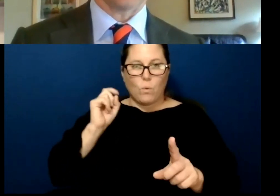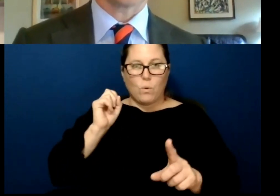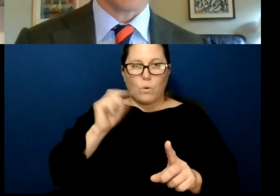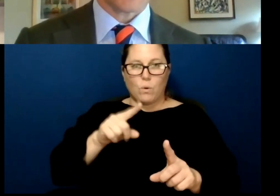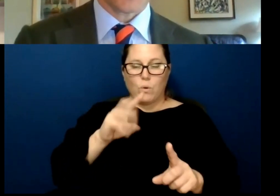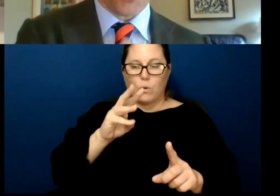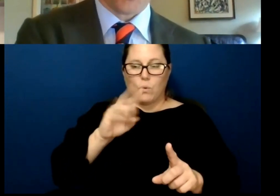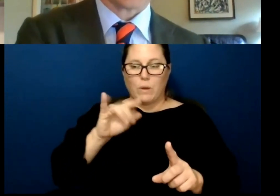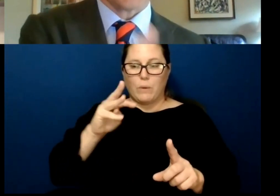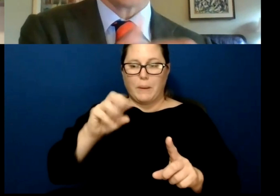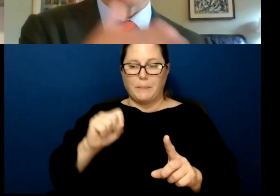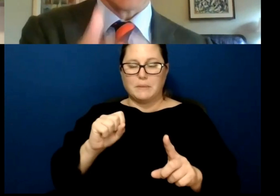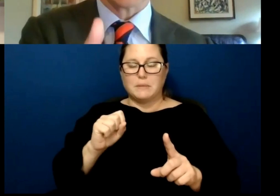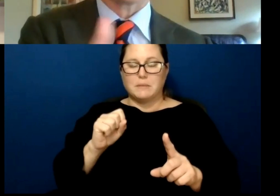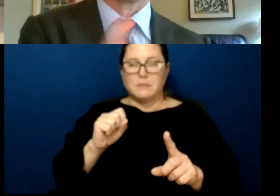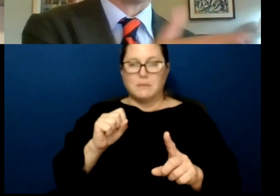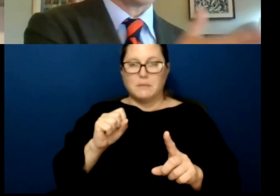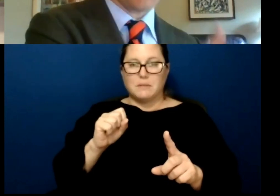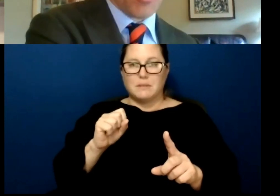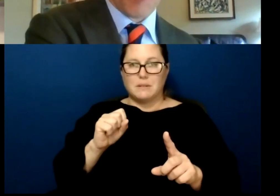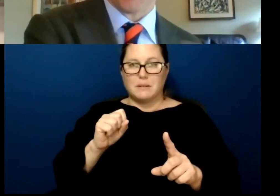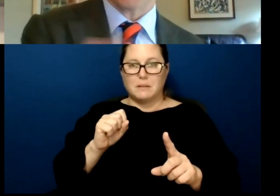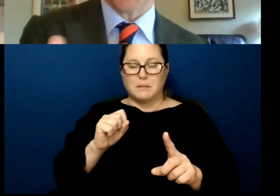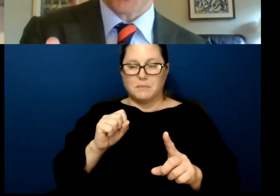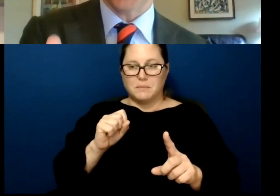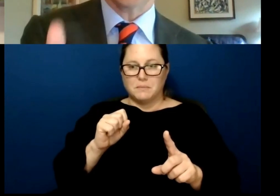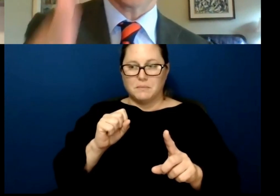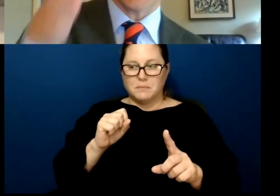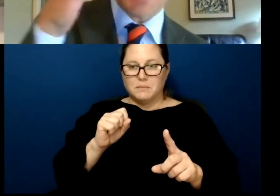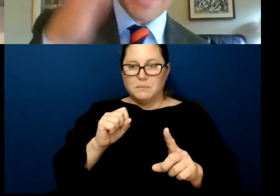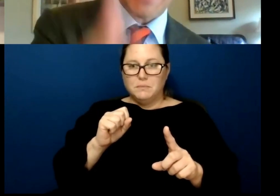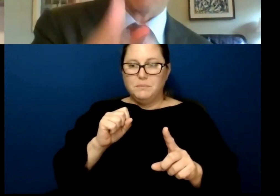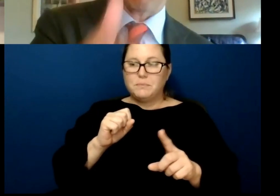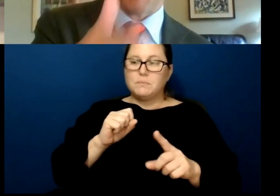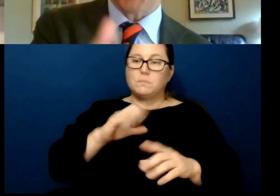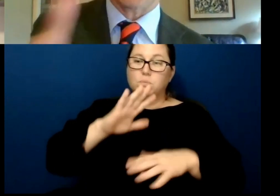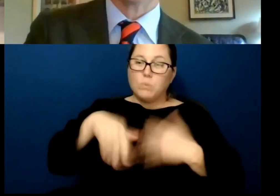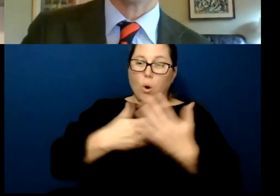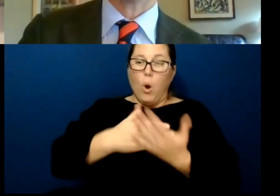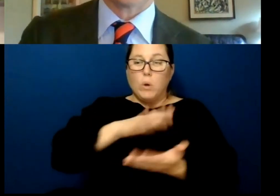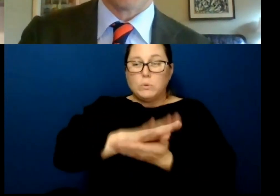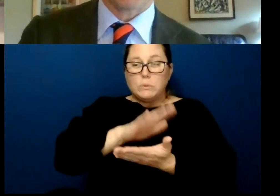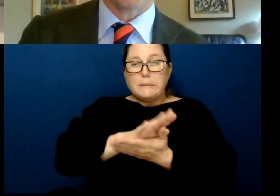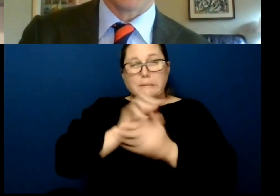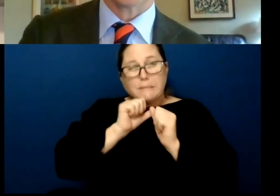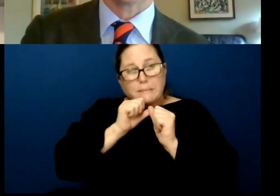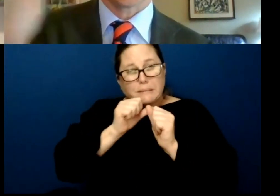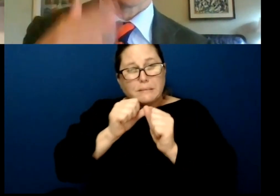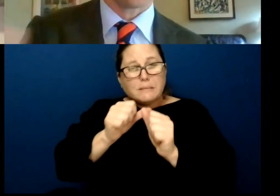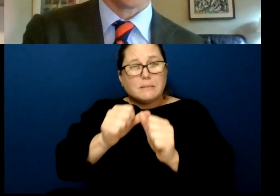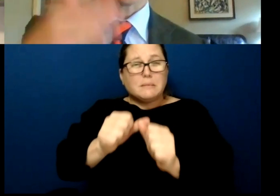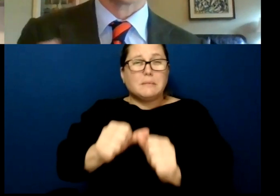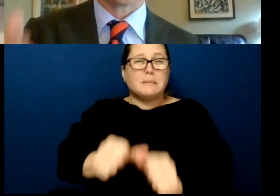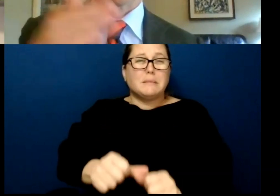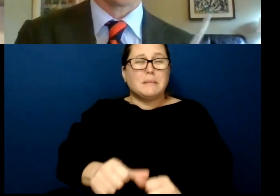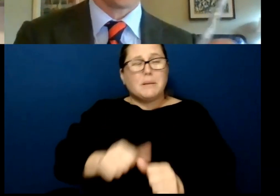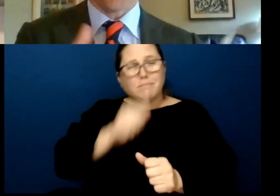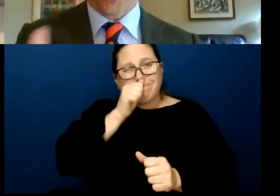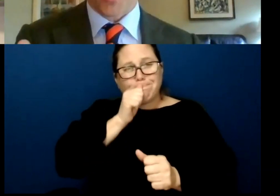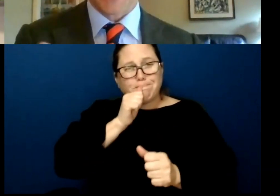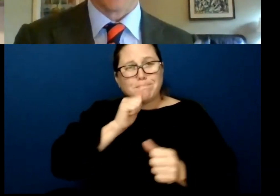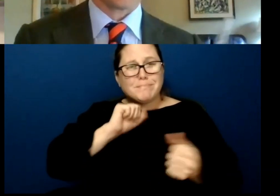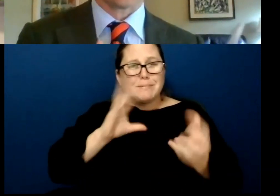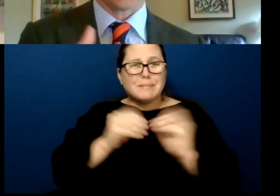motivate yourself to work so consistently, to go through all the schooling, to just keep grinding it out every phase? What is